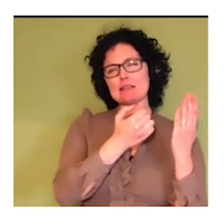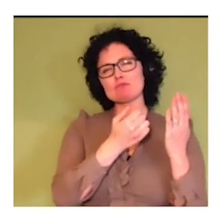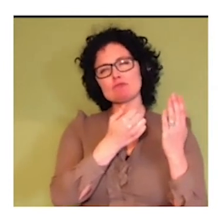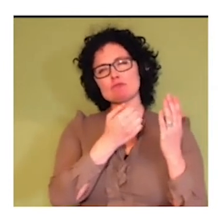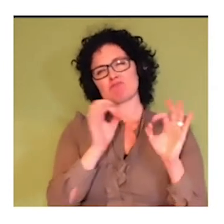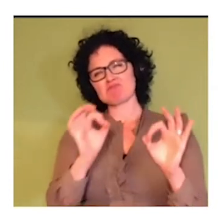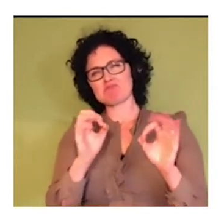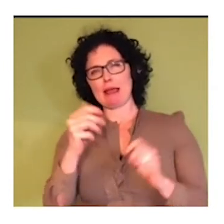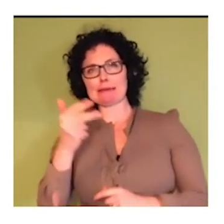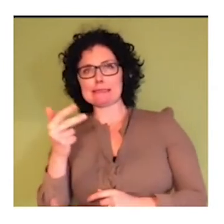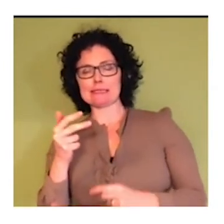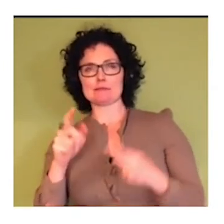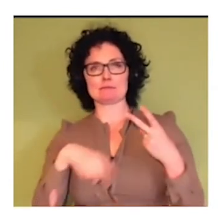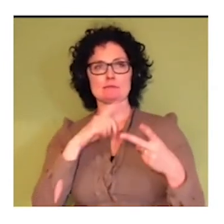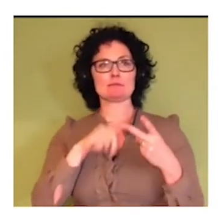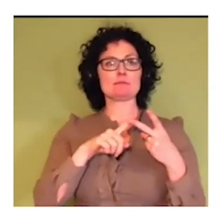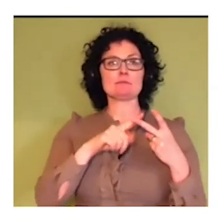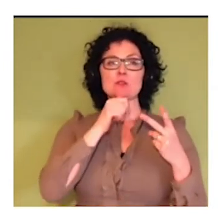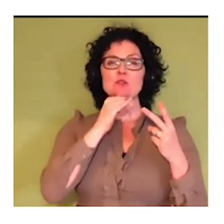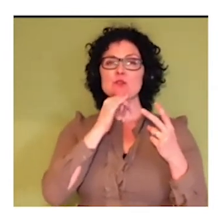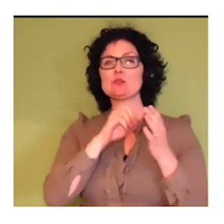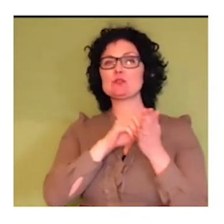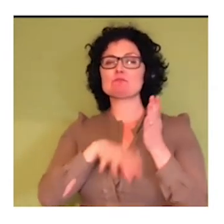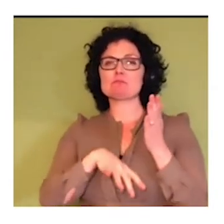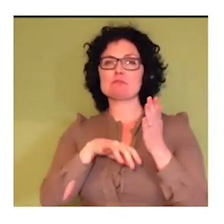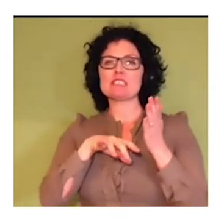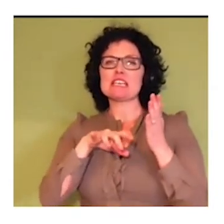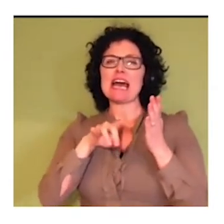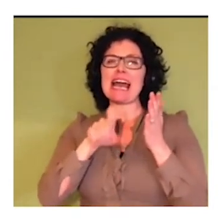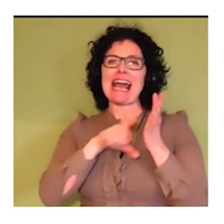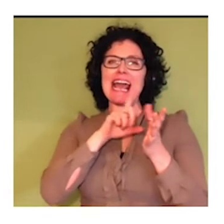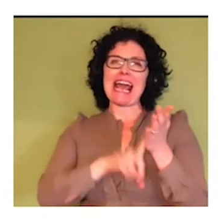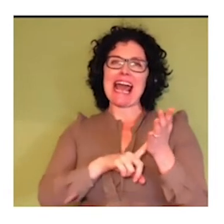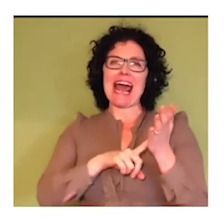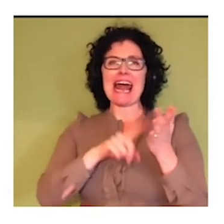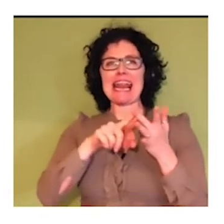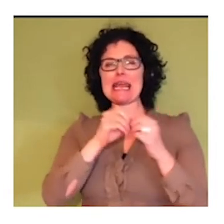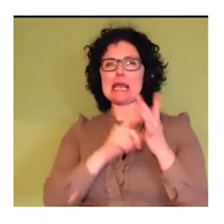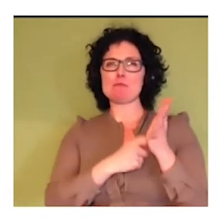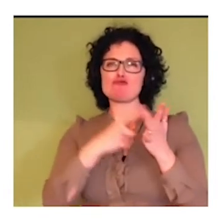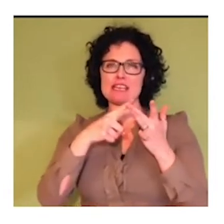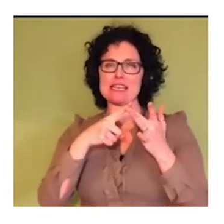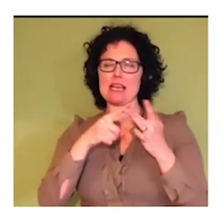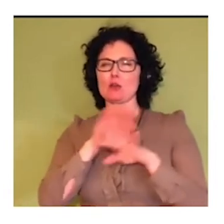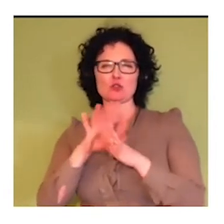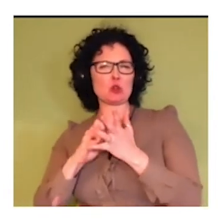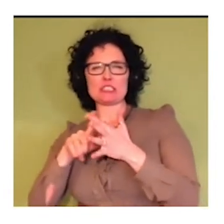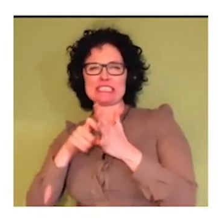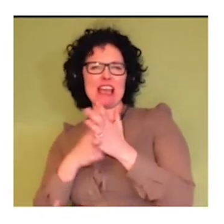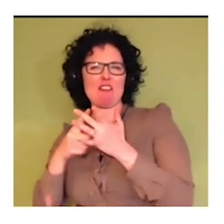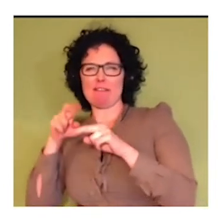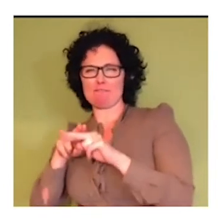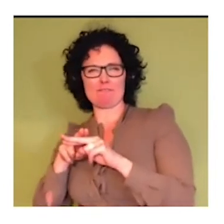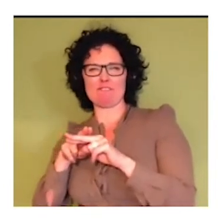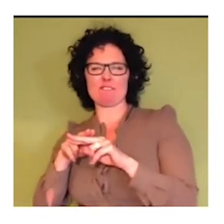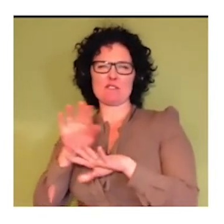a legible sans serif typeface such as Calibri or Arial rather than a serif font such as Times